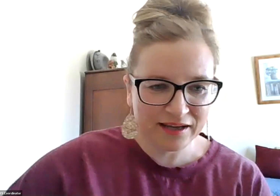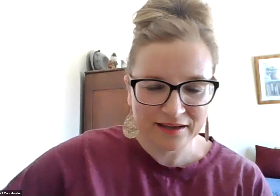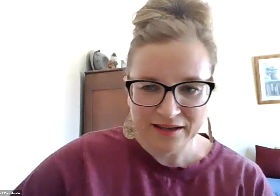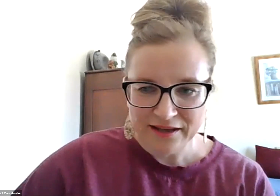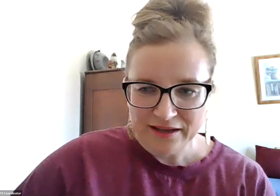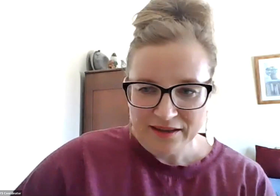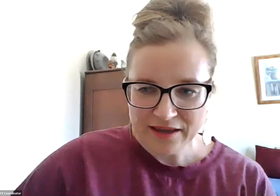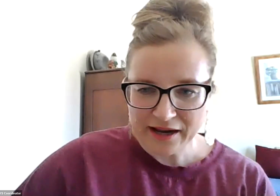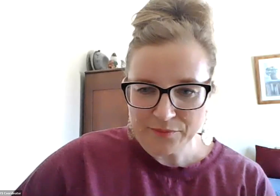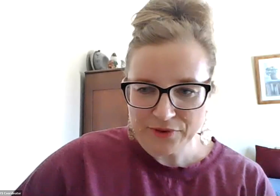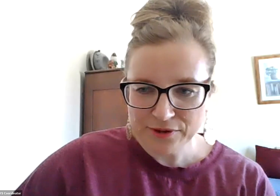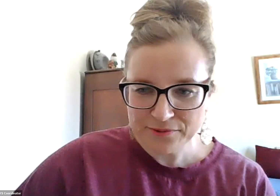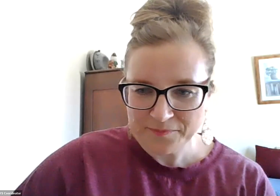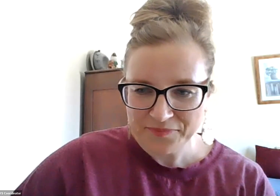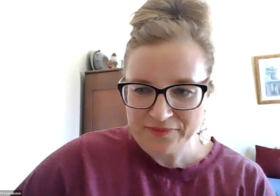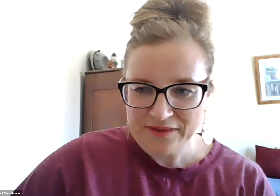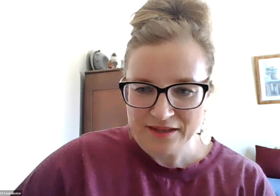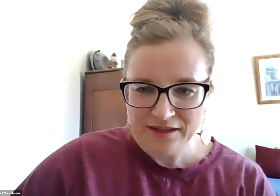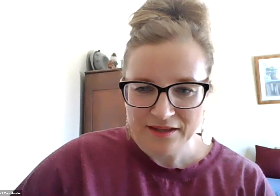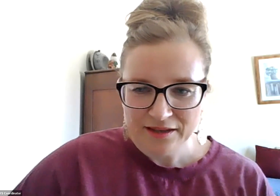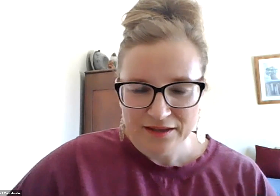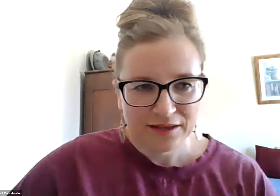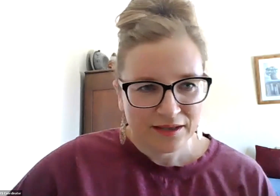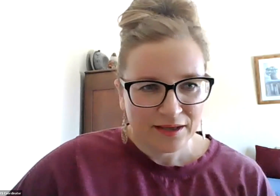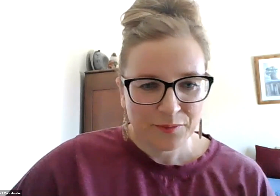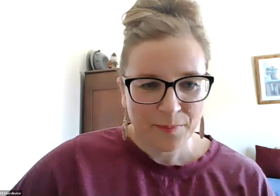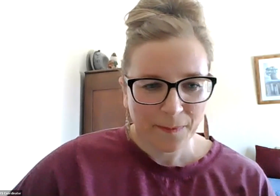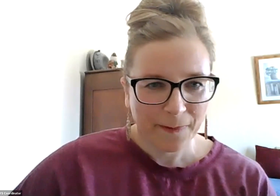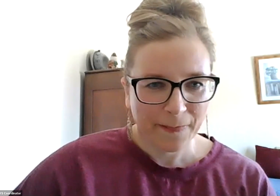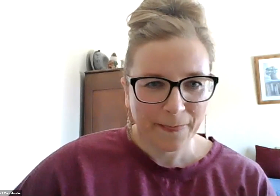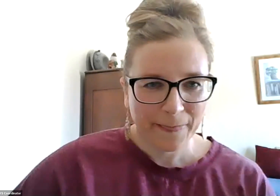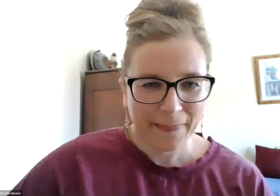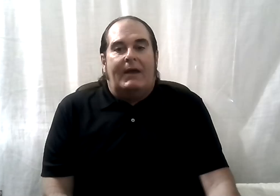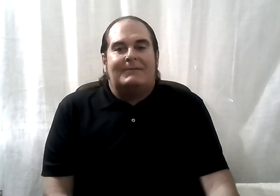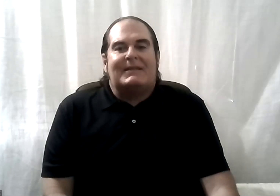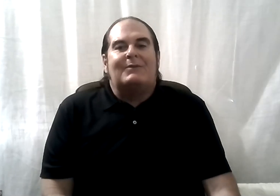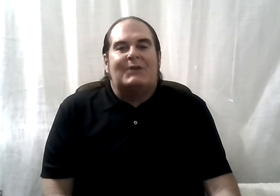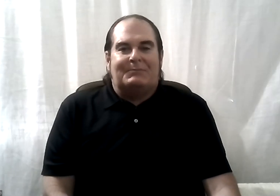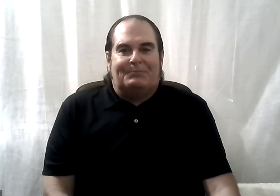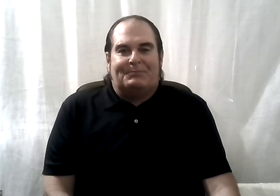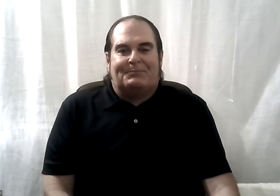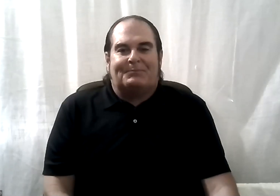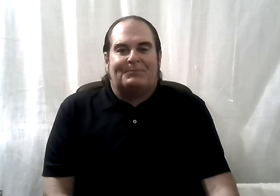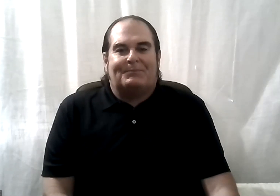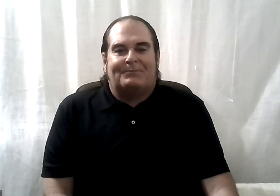get any that come through. Okay, sounds good.